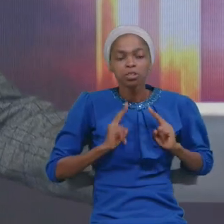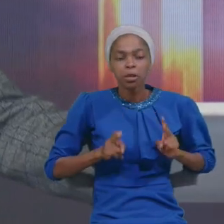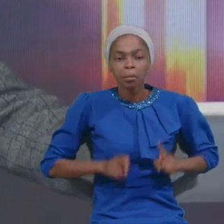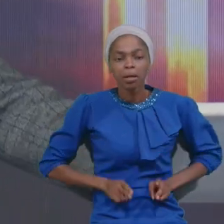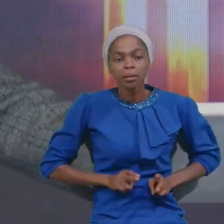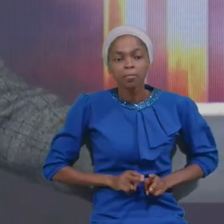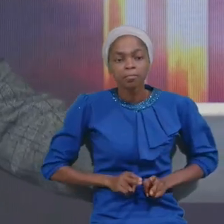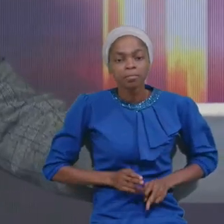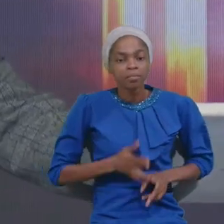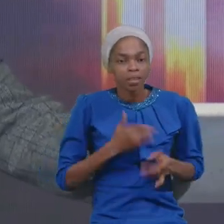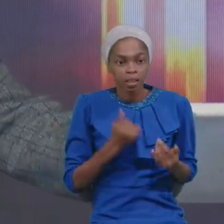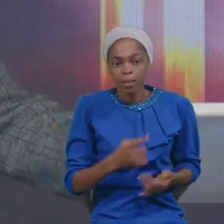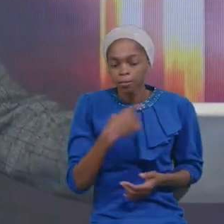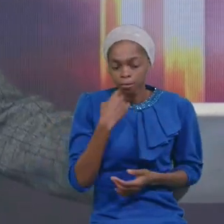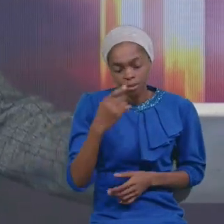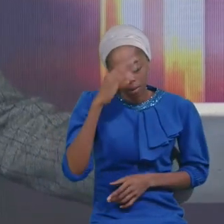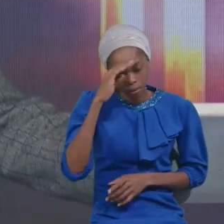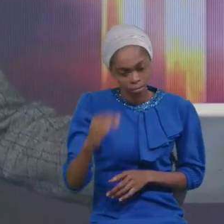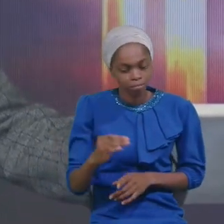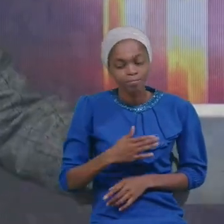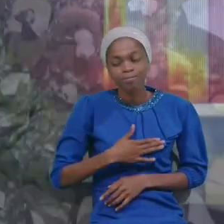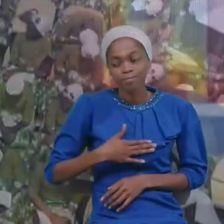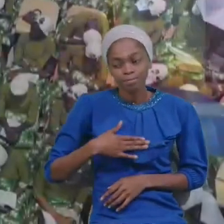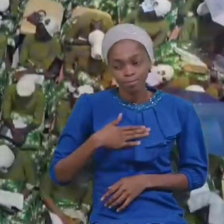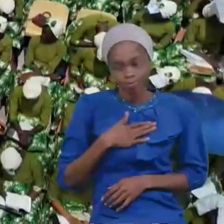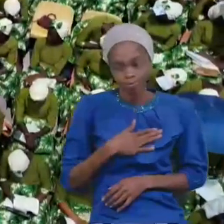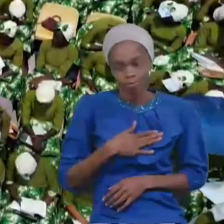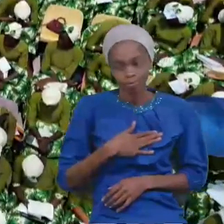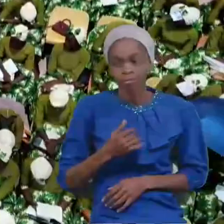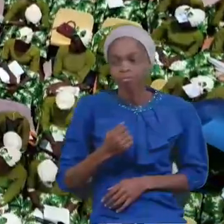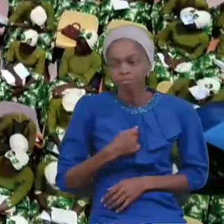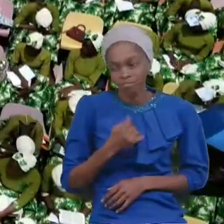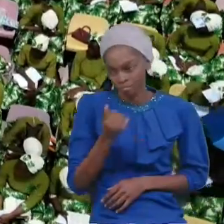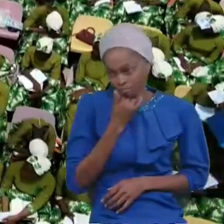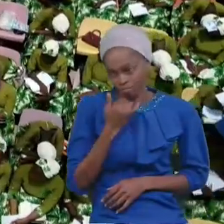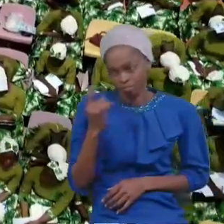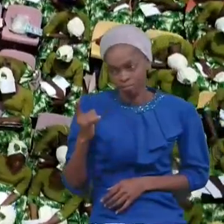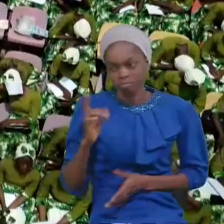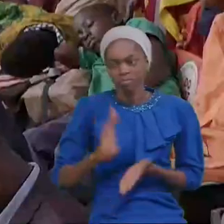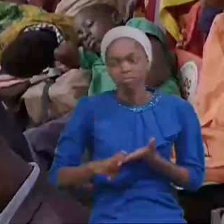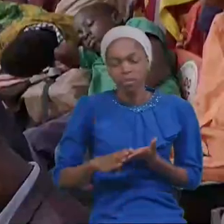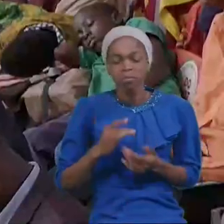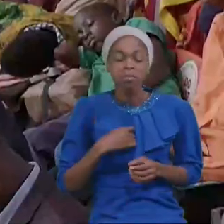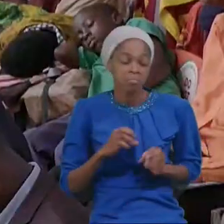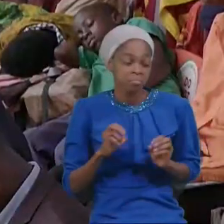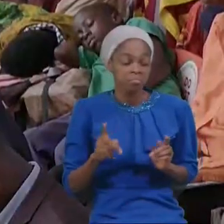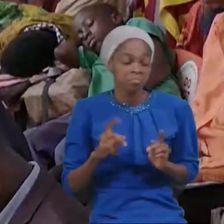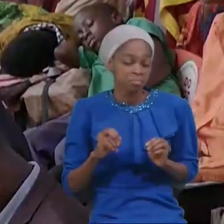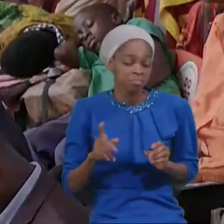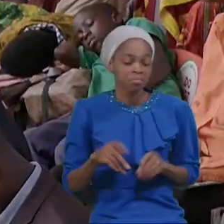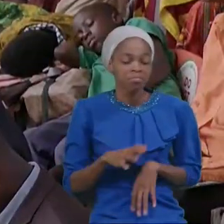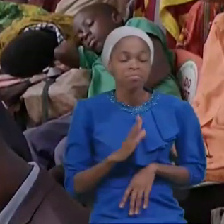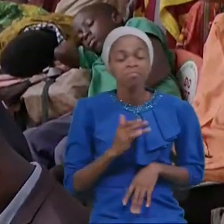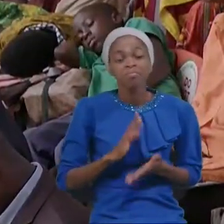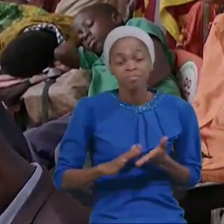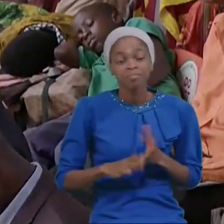forgive me. You say, okay, no problem, I've forgiven you. But that's the word of mouth. In his heart,